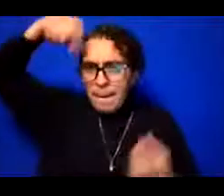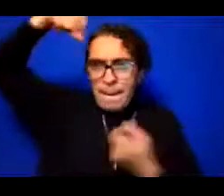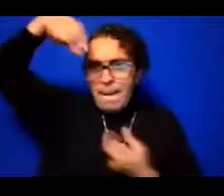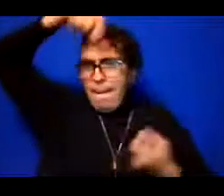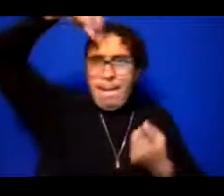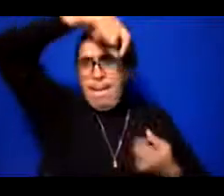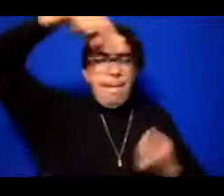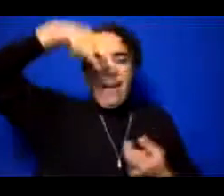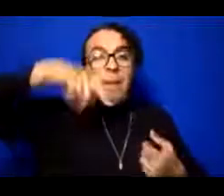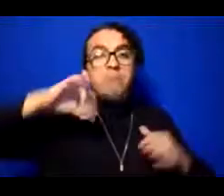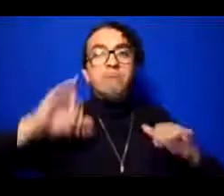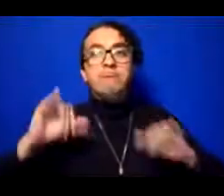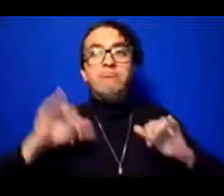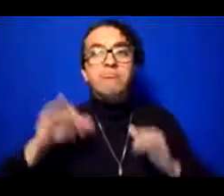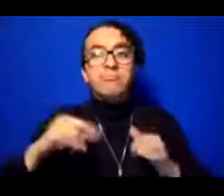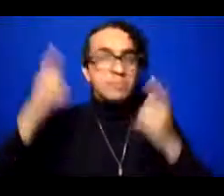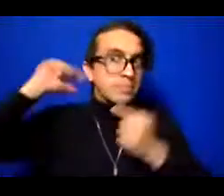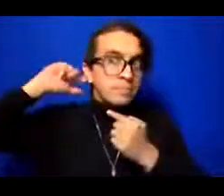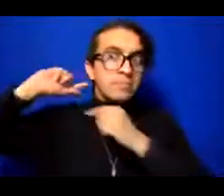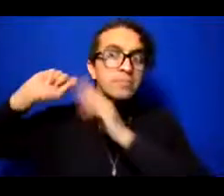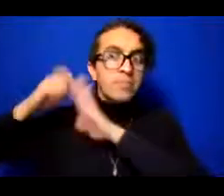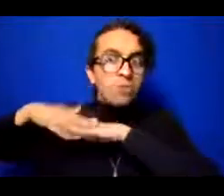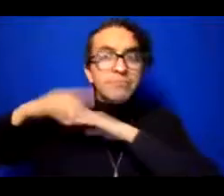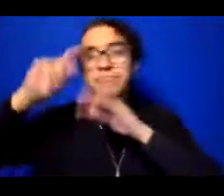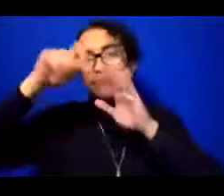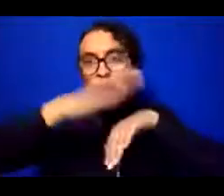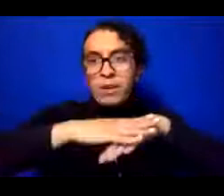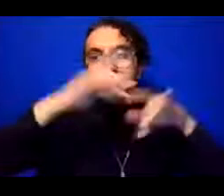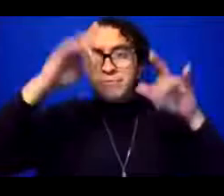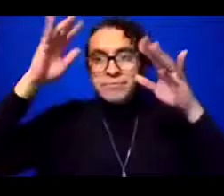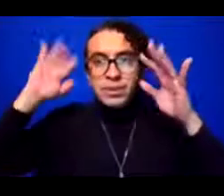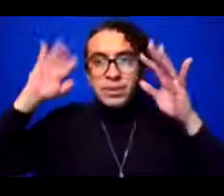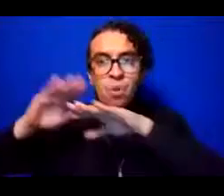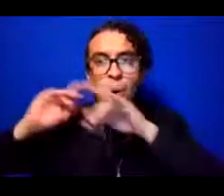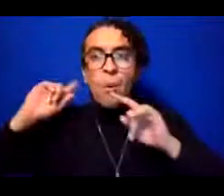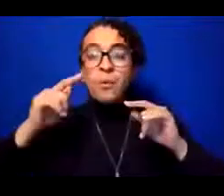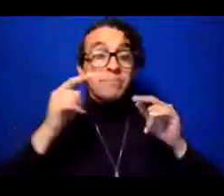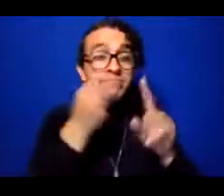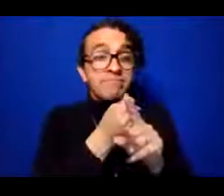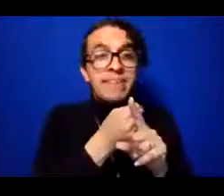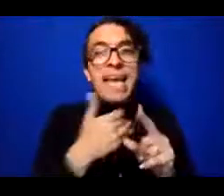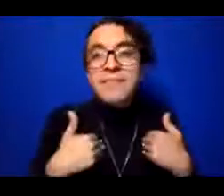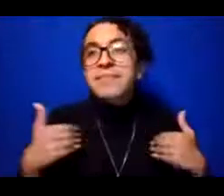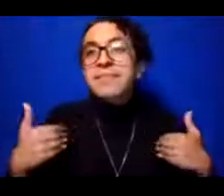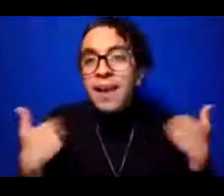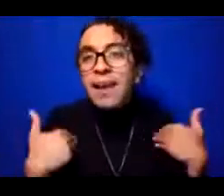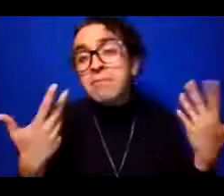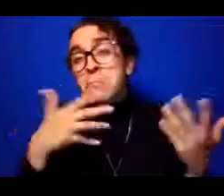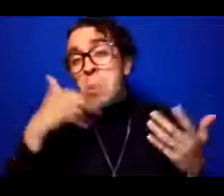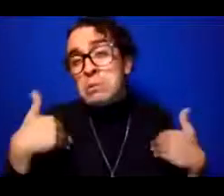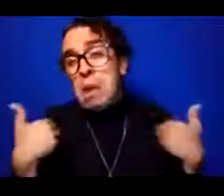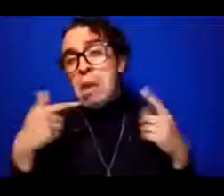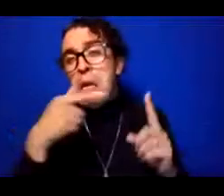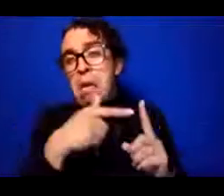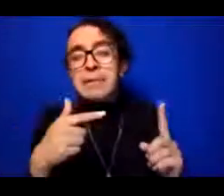functionality. And now we have, a teen or, even an older teen who has a very, you